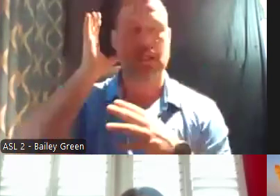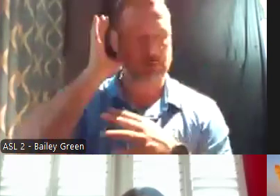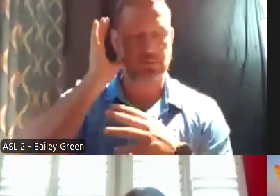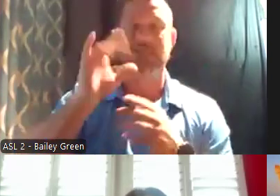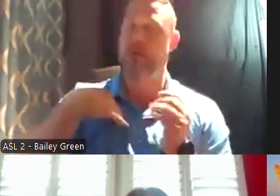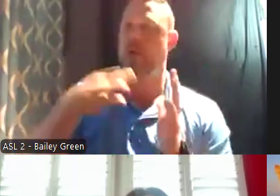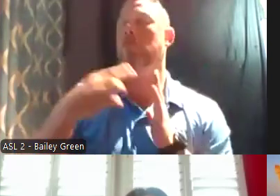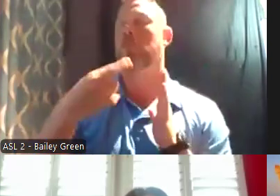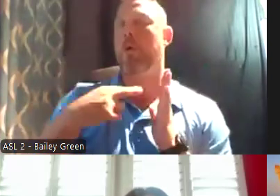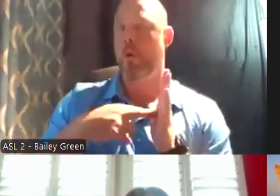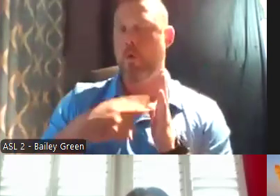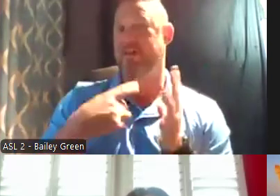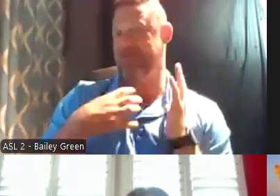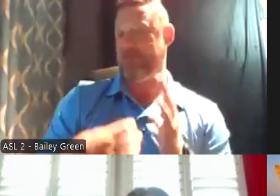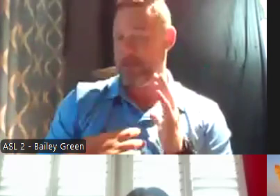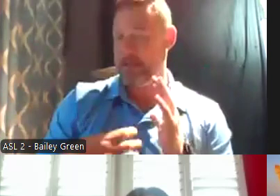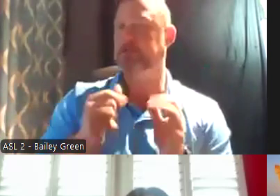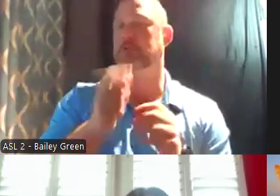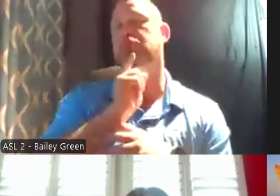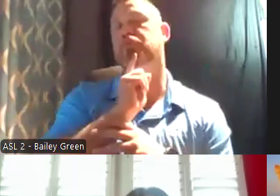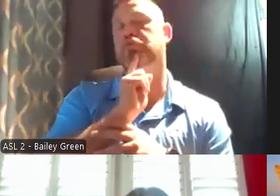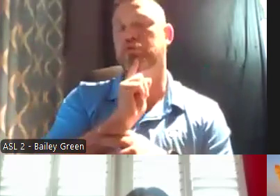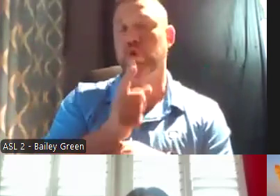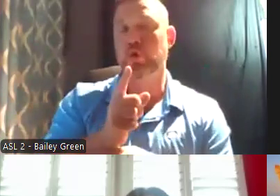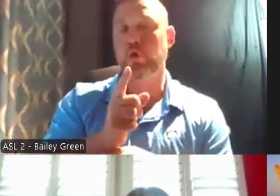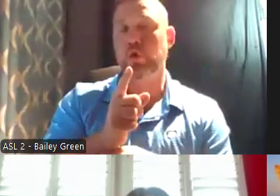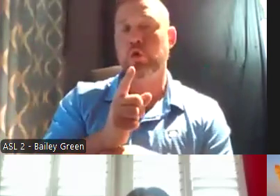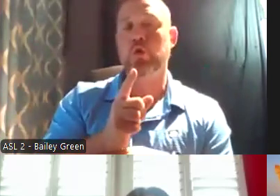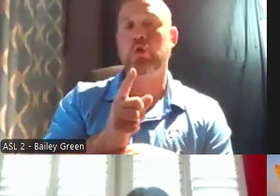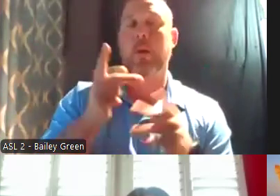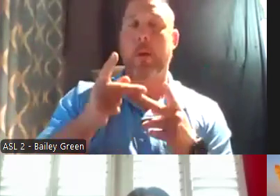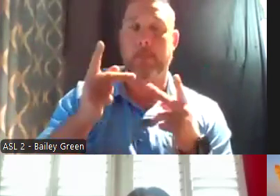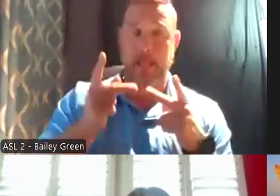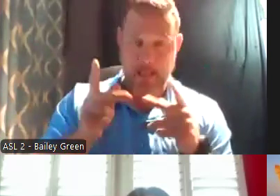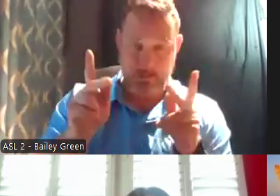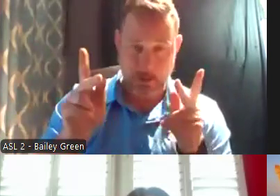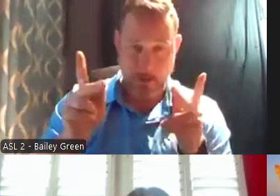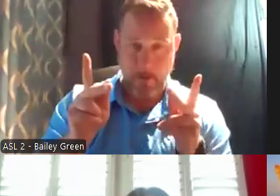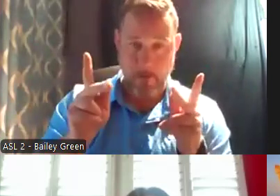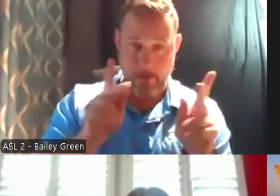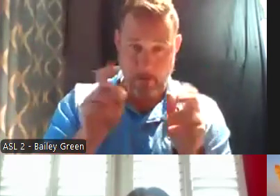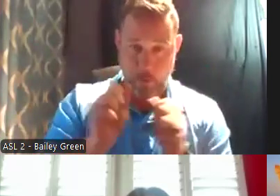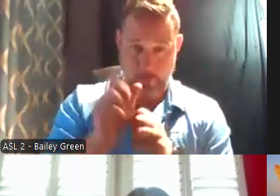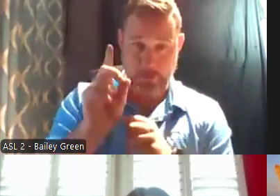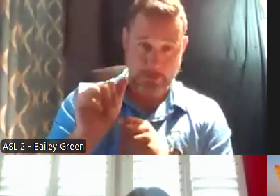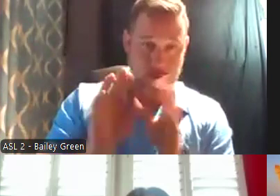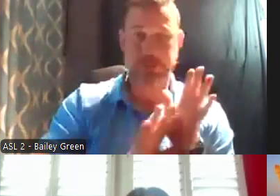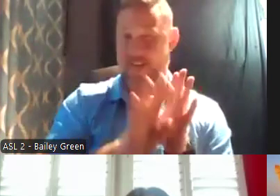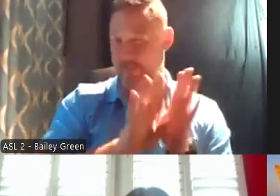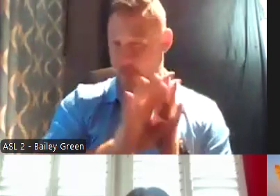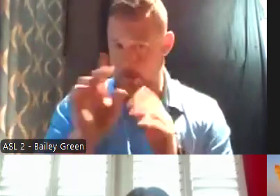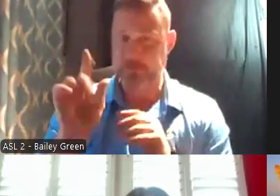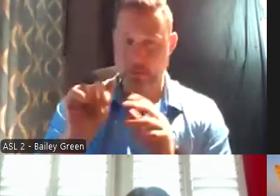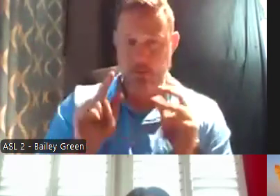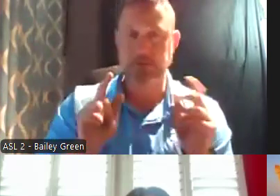my role on the committee is to make sure that there's a place for people with disabilities, people with developmental disabilities in particular. So